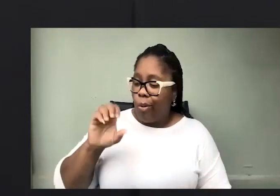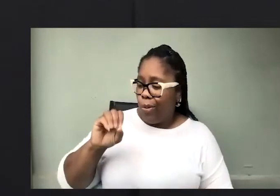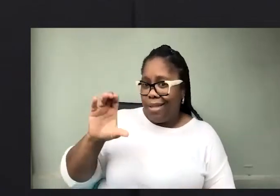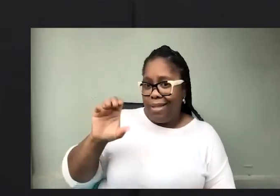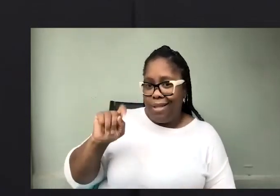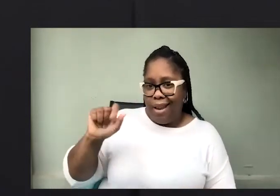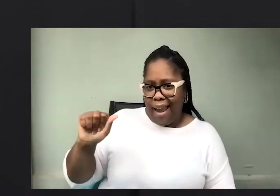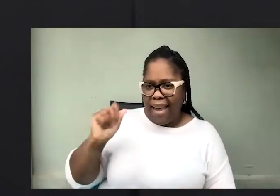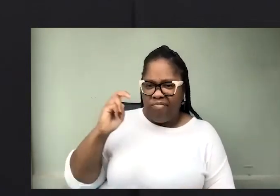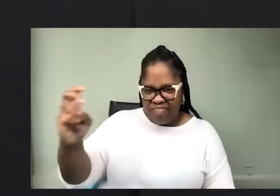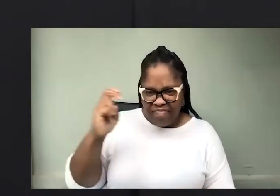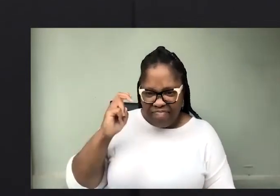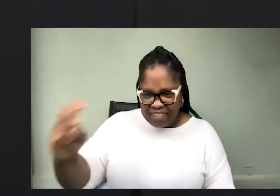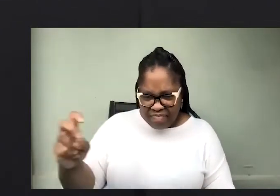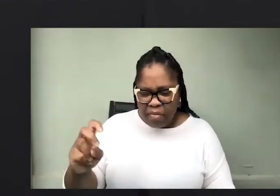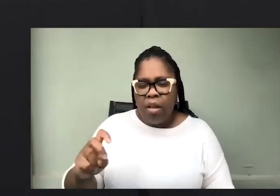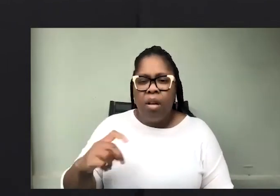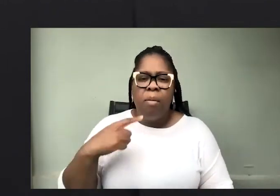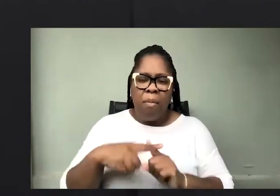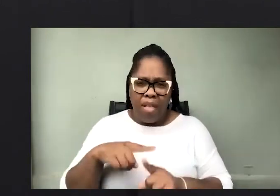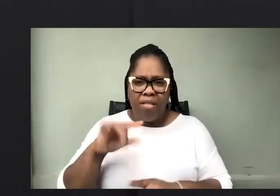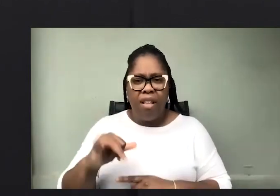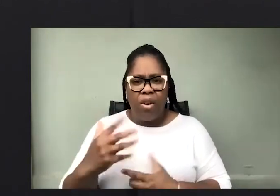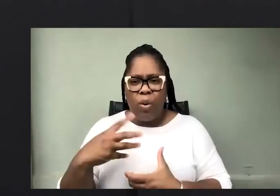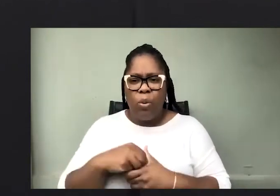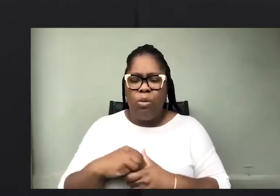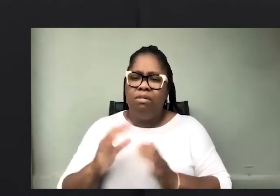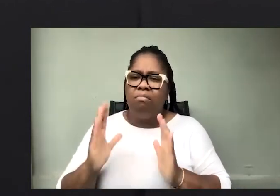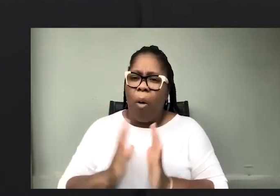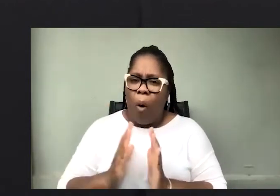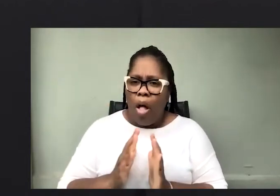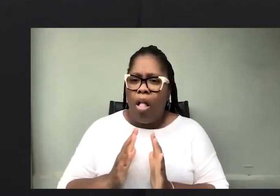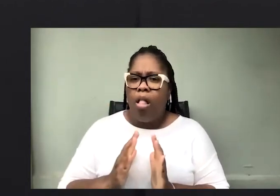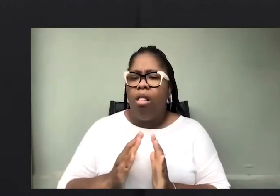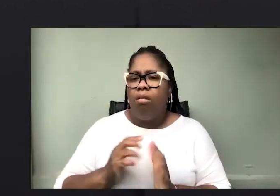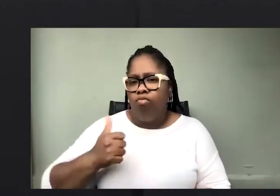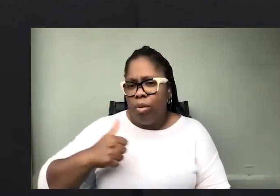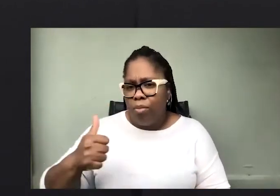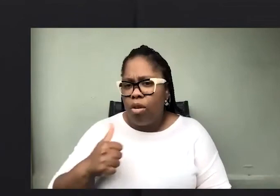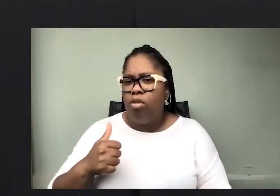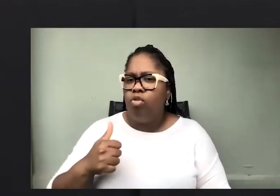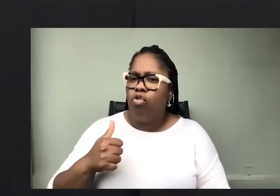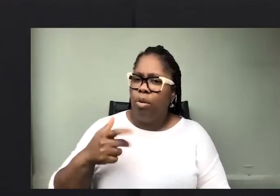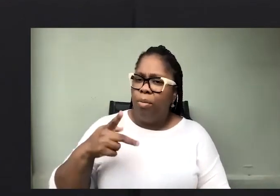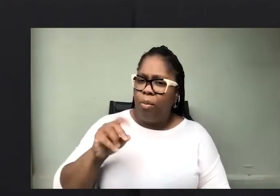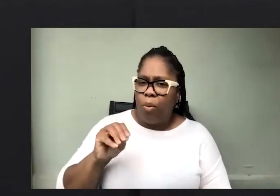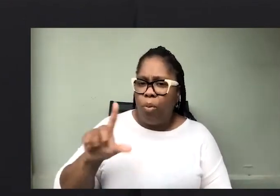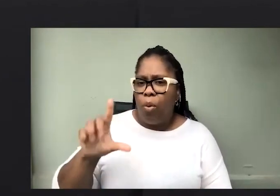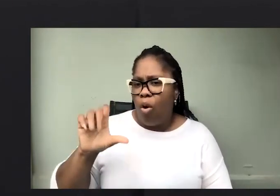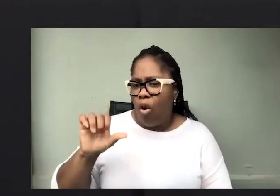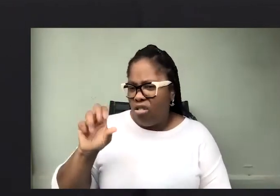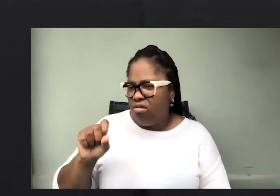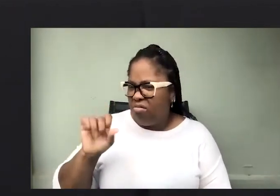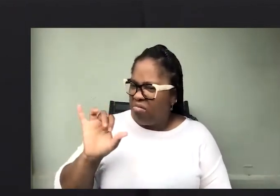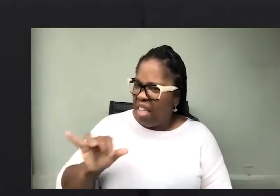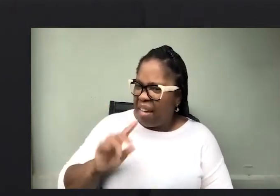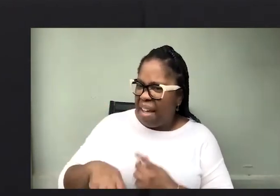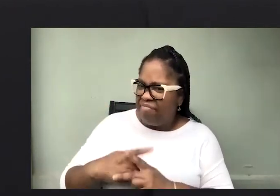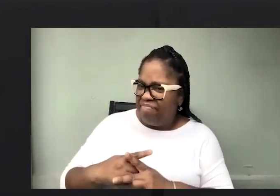but smaller types of transportation, pool cars, things like that. Thank you. Thank